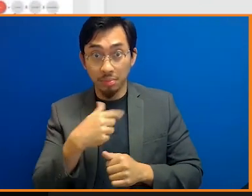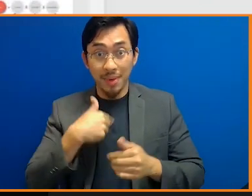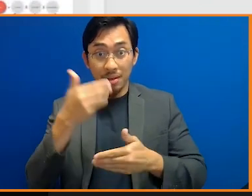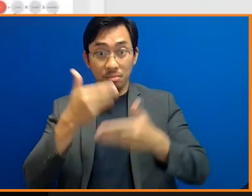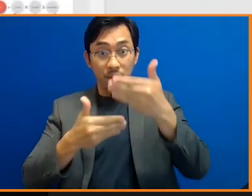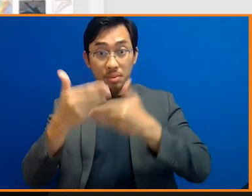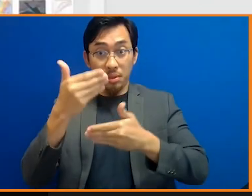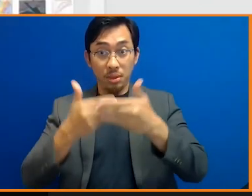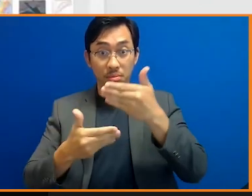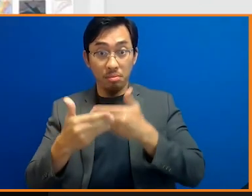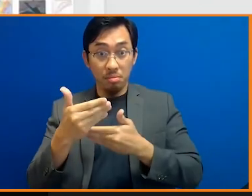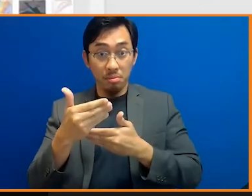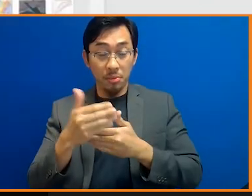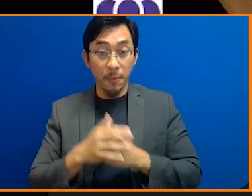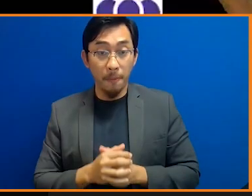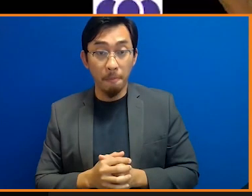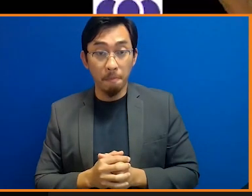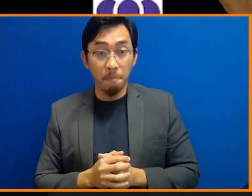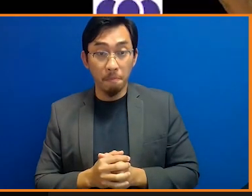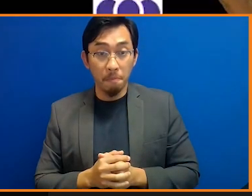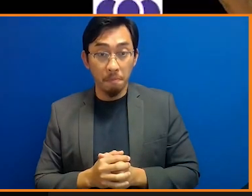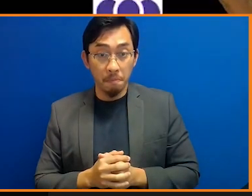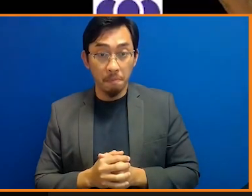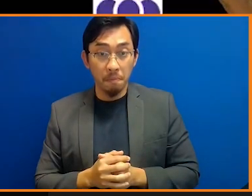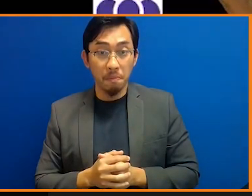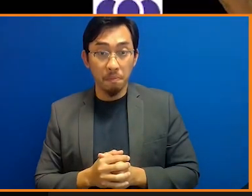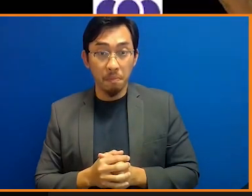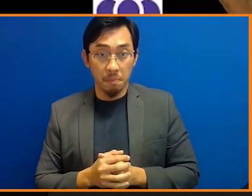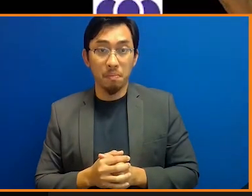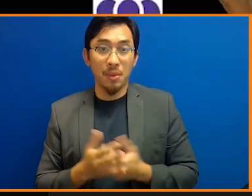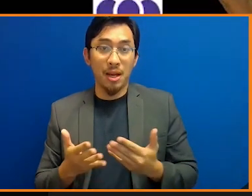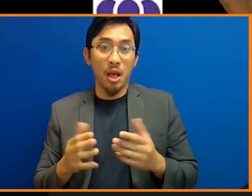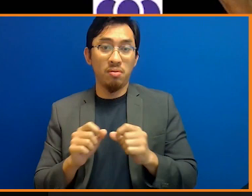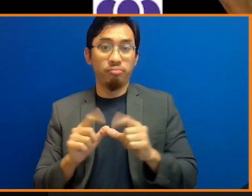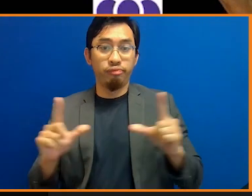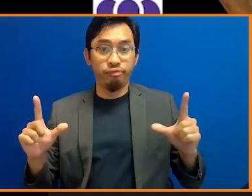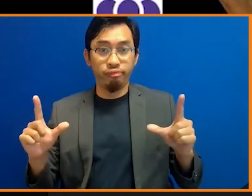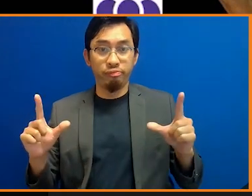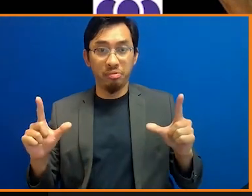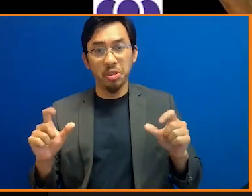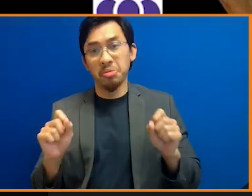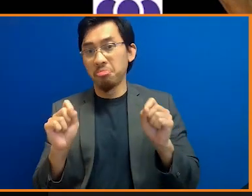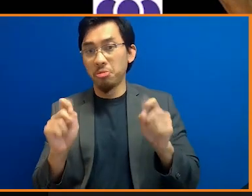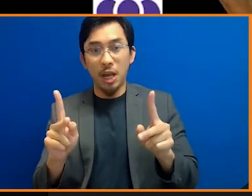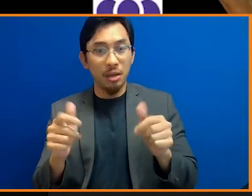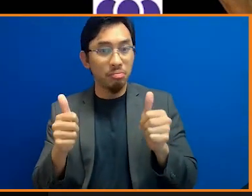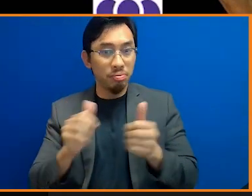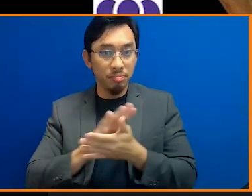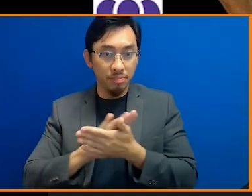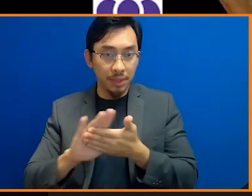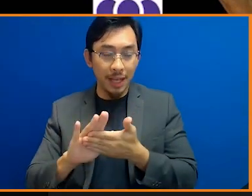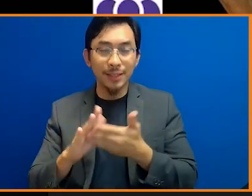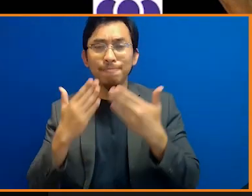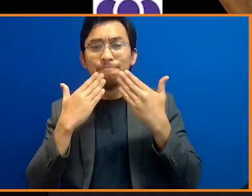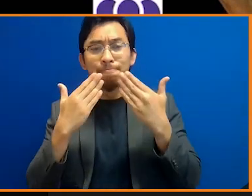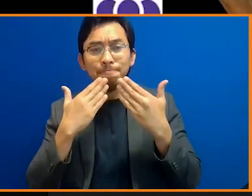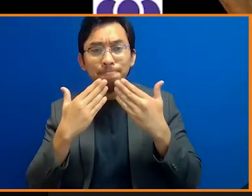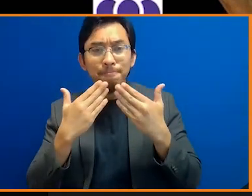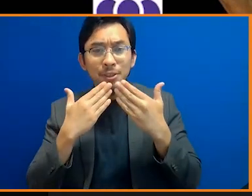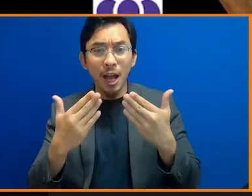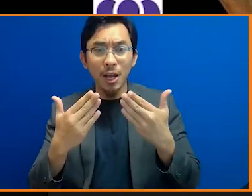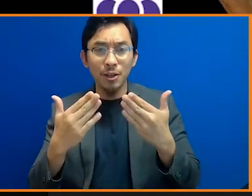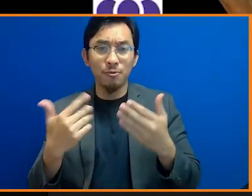Can you see my PowerPoint? Yeah, now we can see the full screen. Got it. Okay,